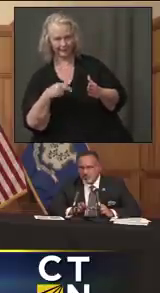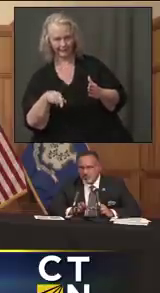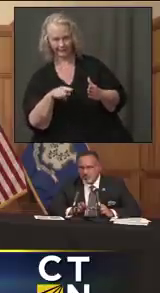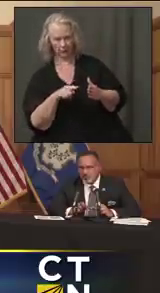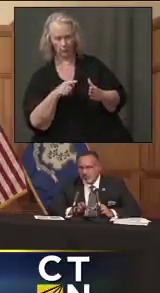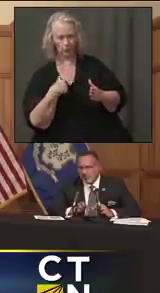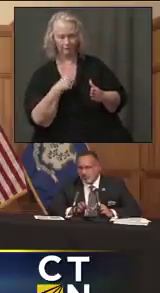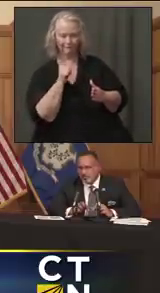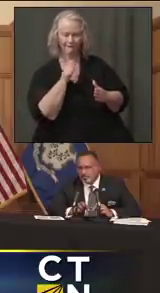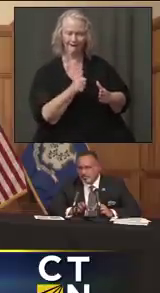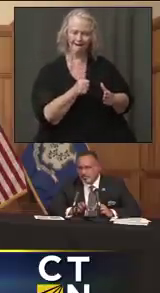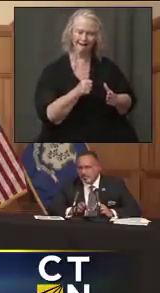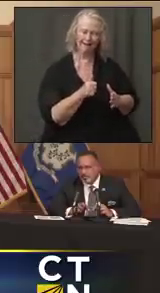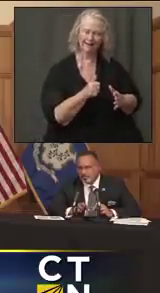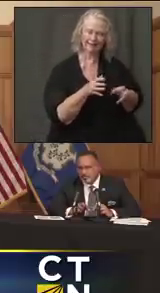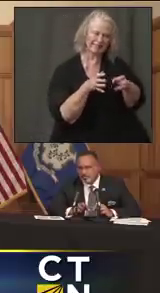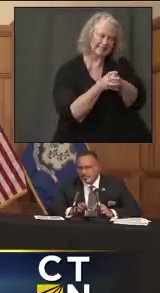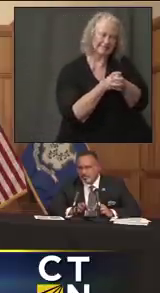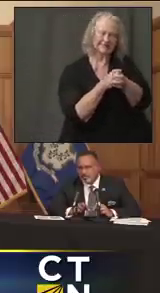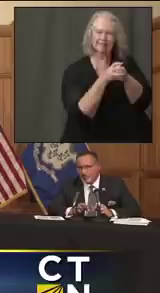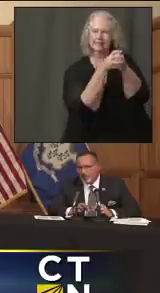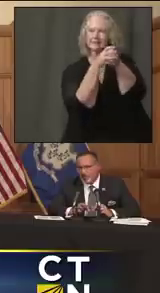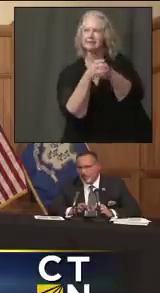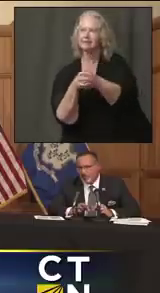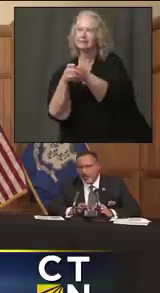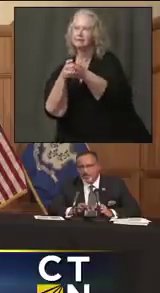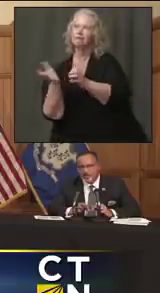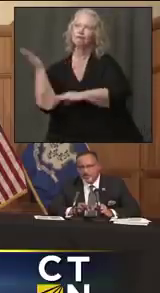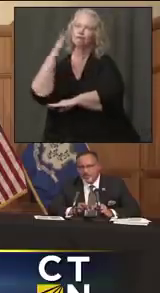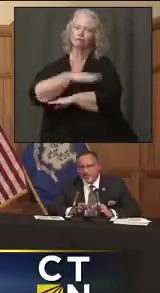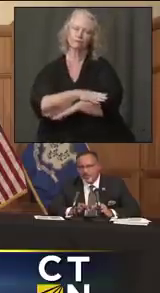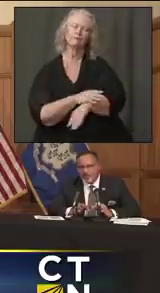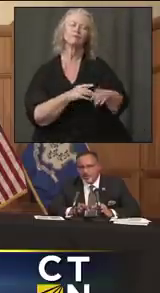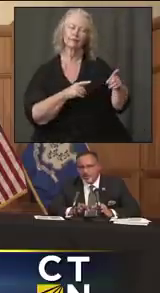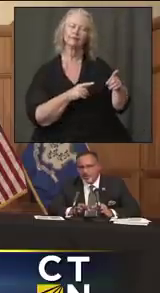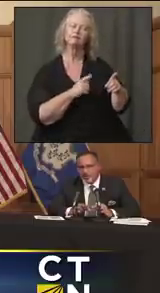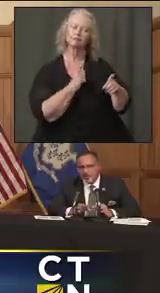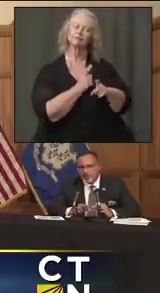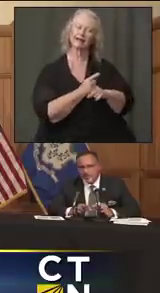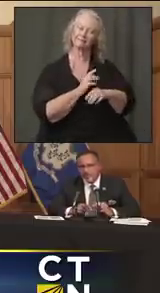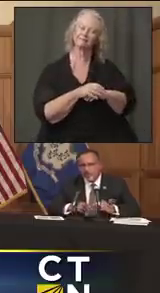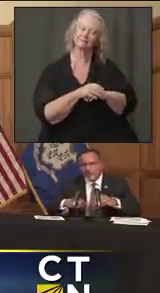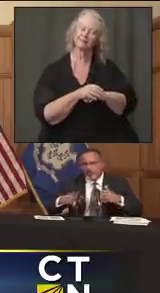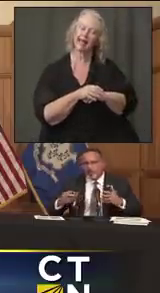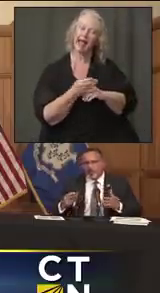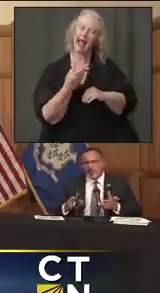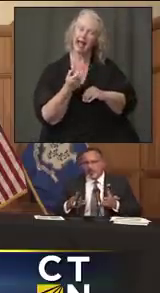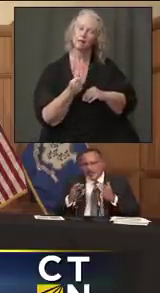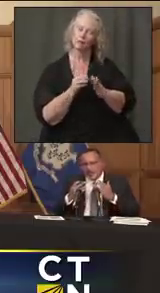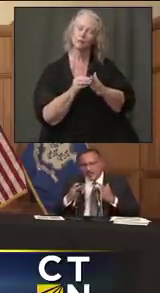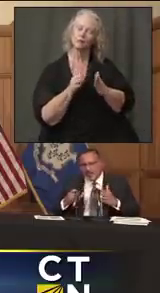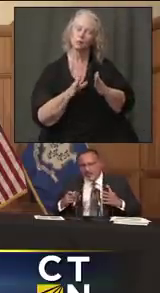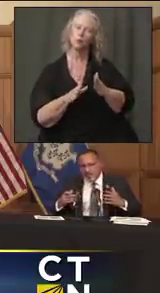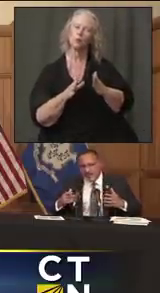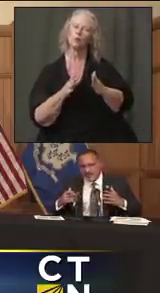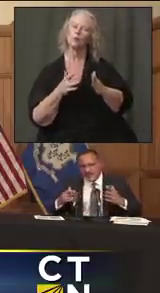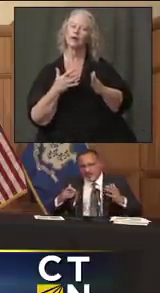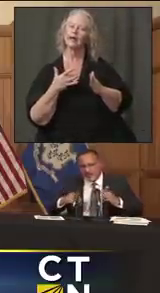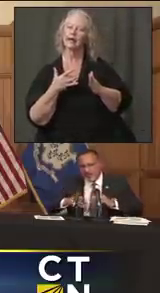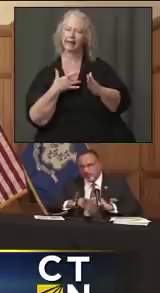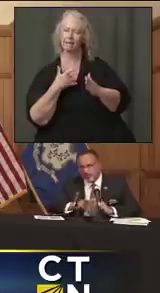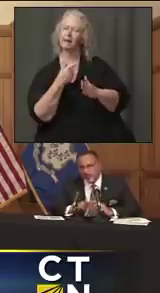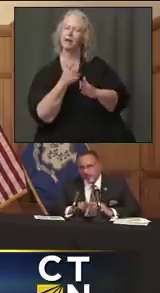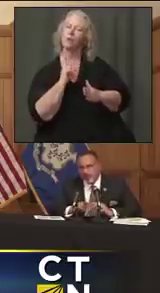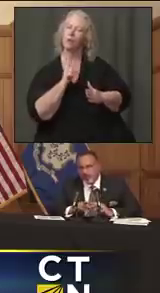be kept into individual groups. Right. High school students are more likely to be able to keep masks